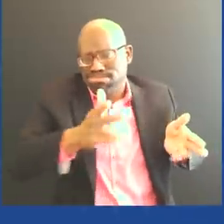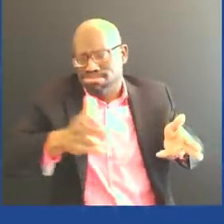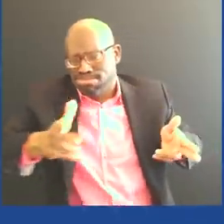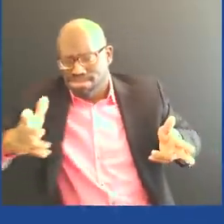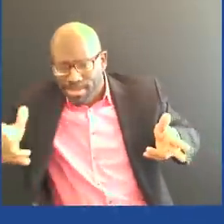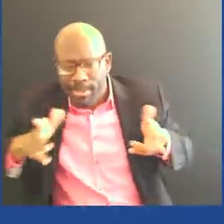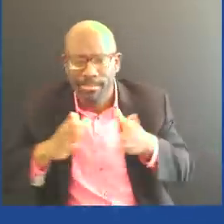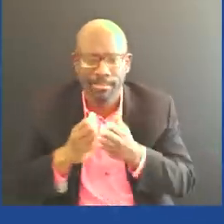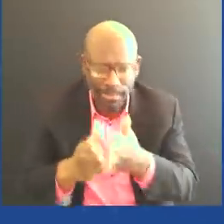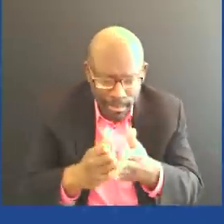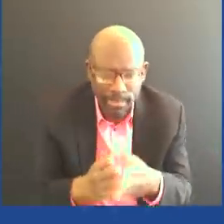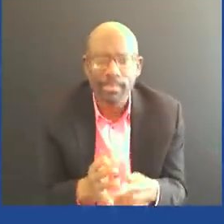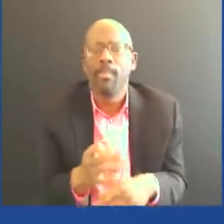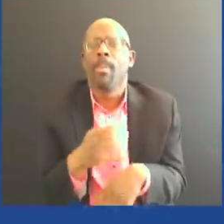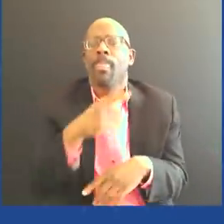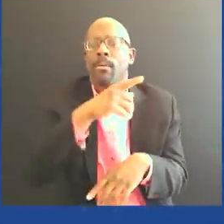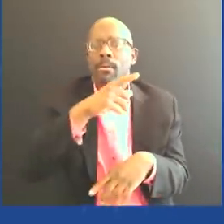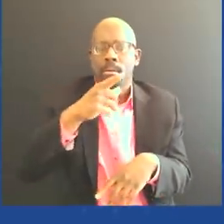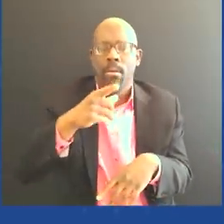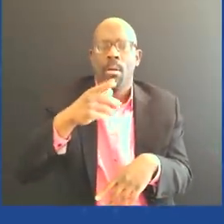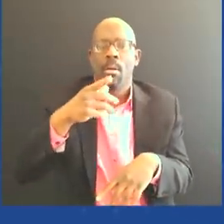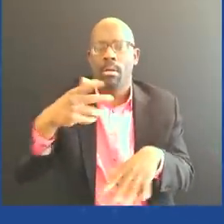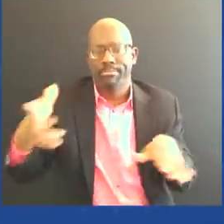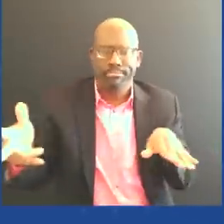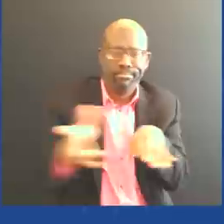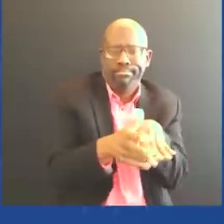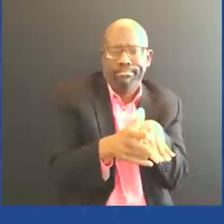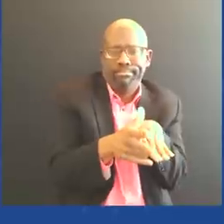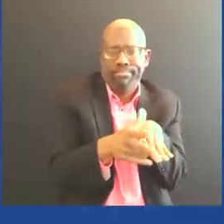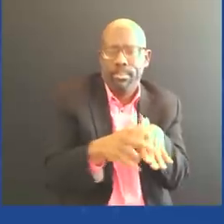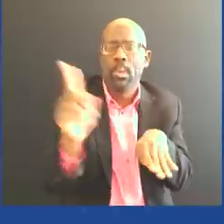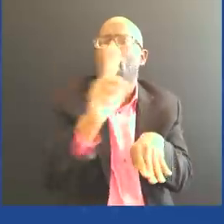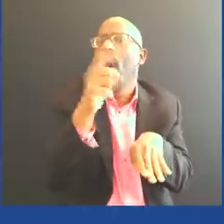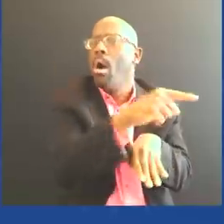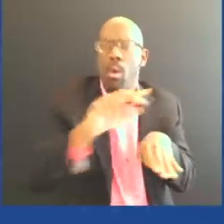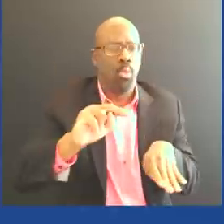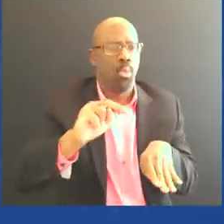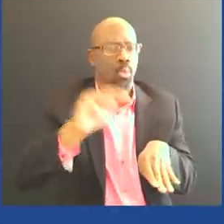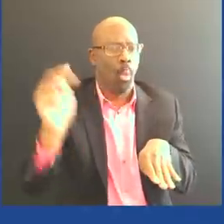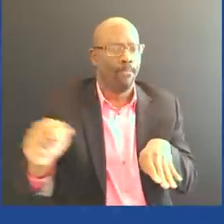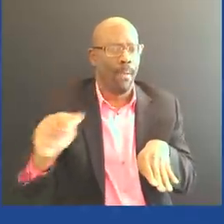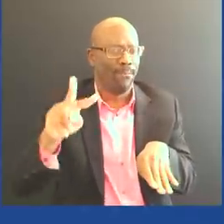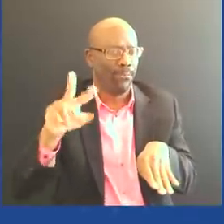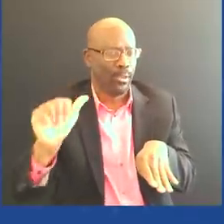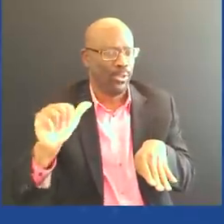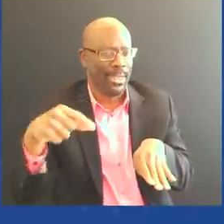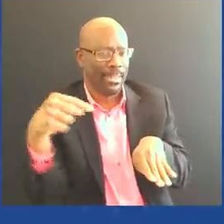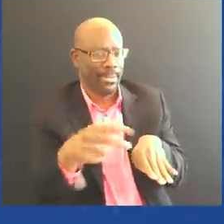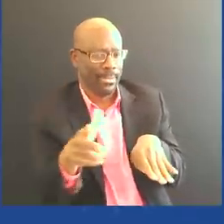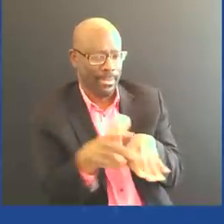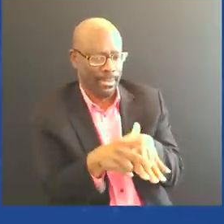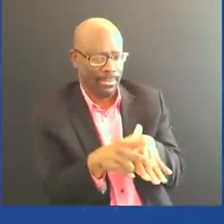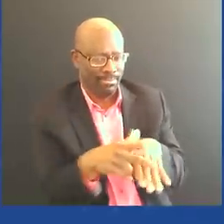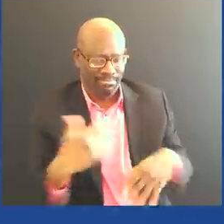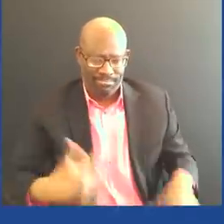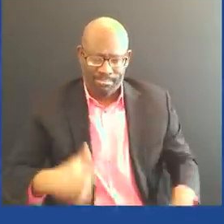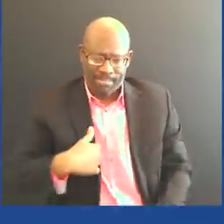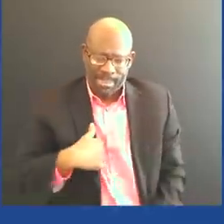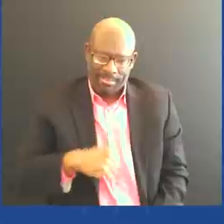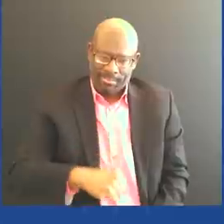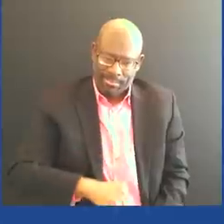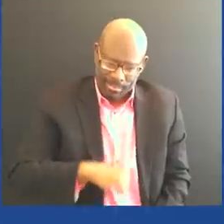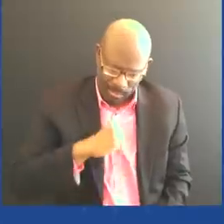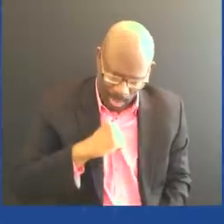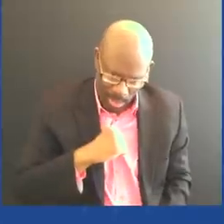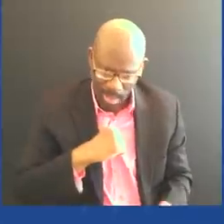to continue the tremendous legacy established by the previous ships to proudly bear the name Delaware. The new Delaware moored before you, affectionately referred